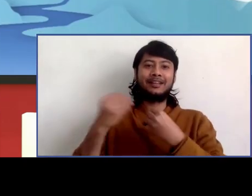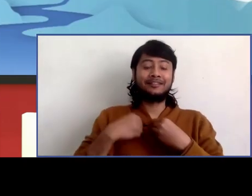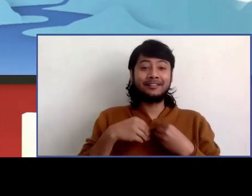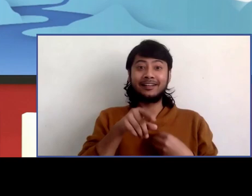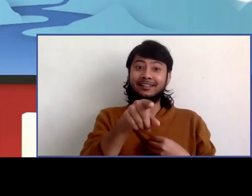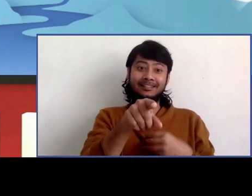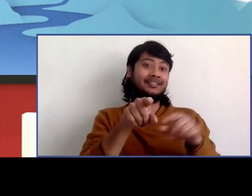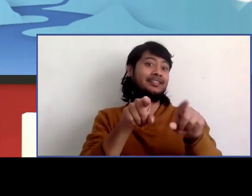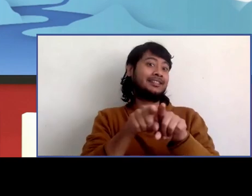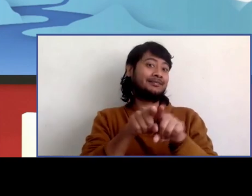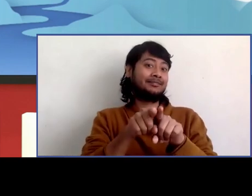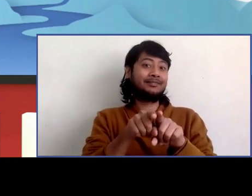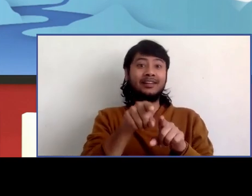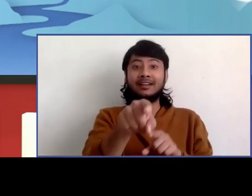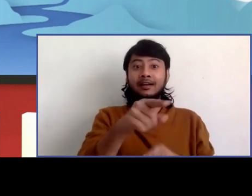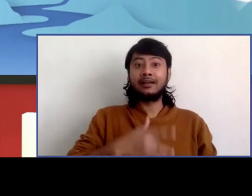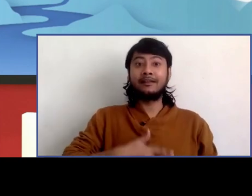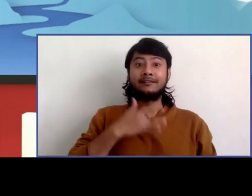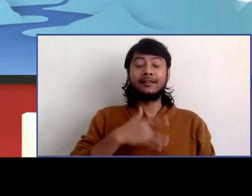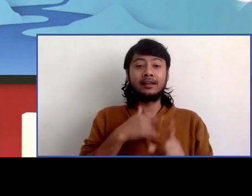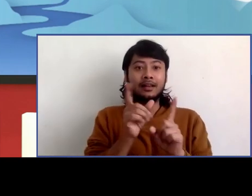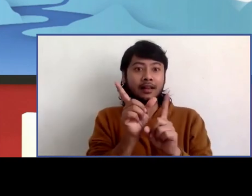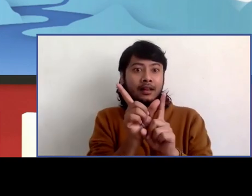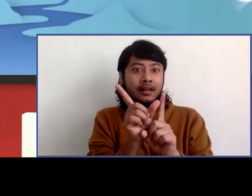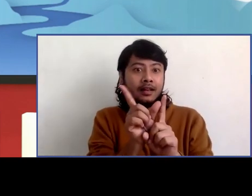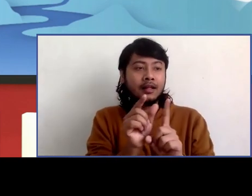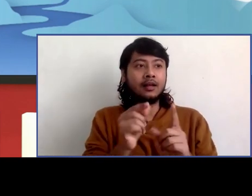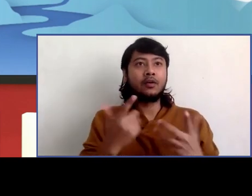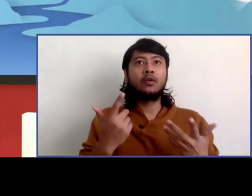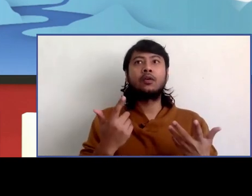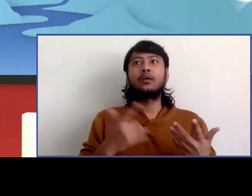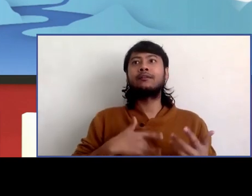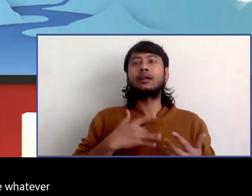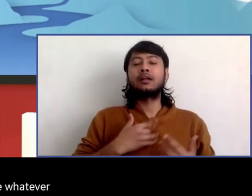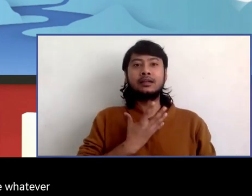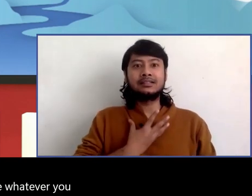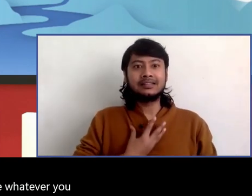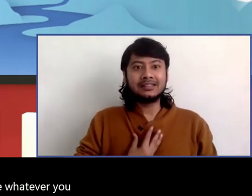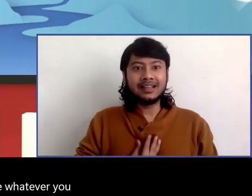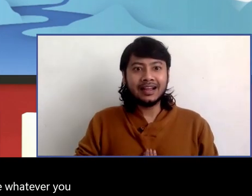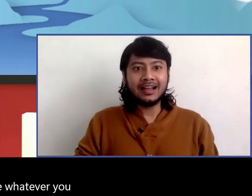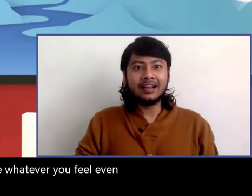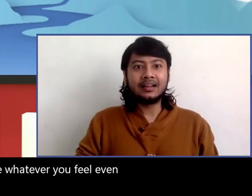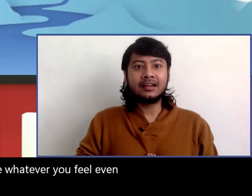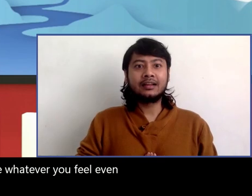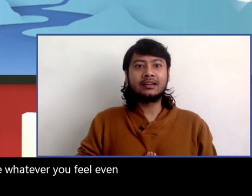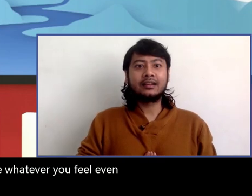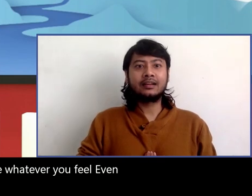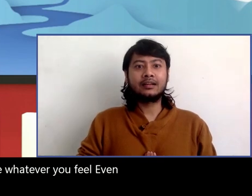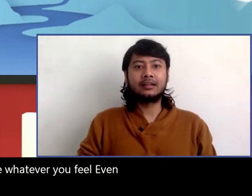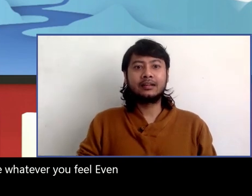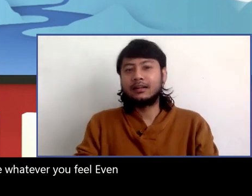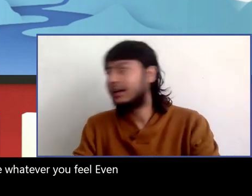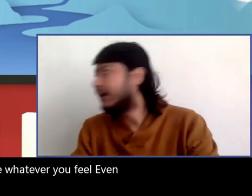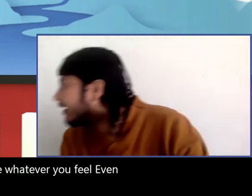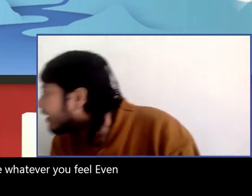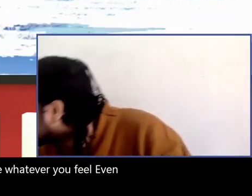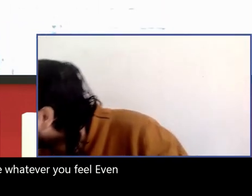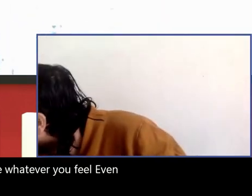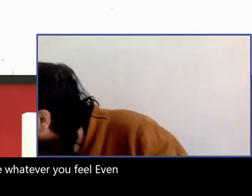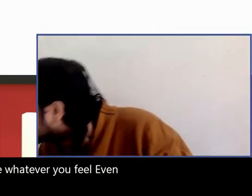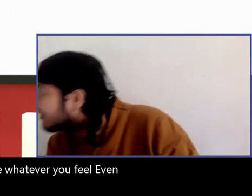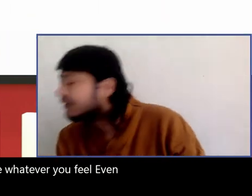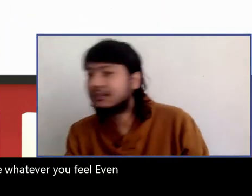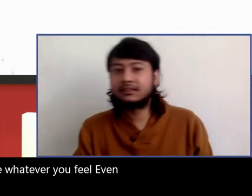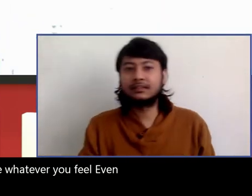listens to you. And share whatever you feel. And even when you find a classmate or a friend who's